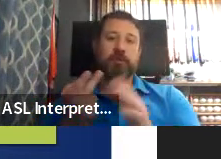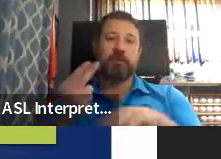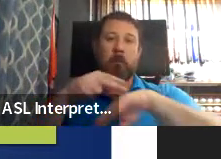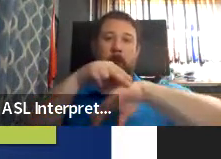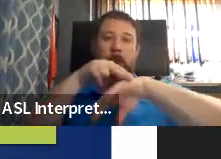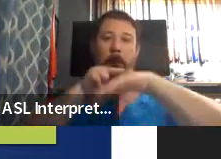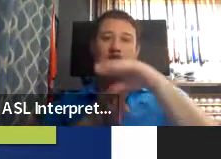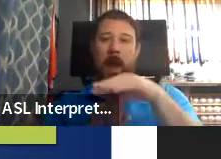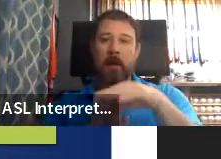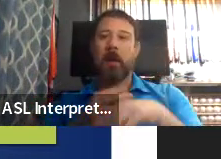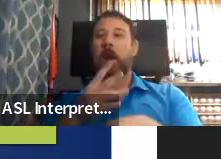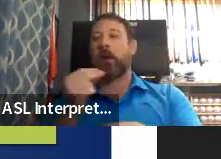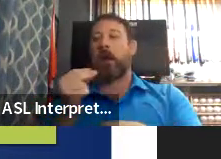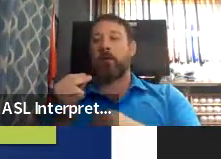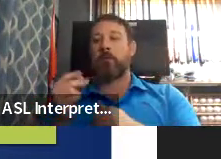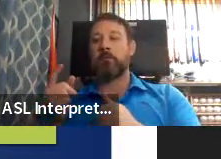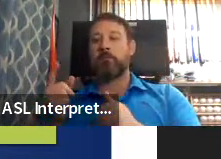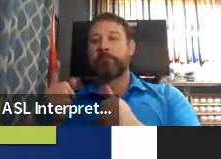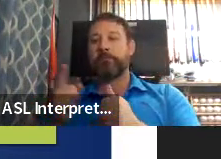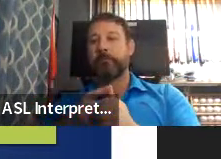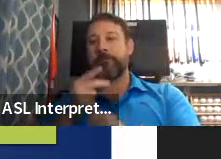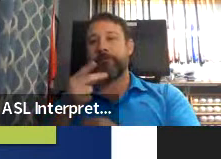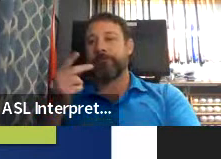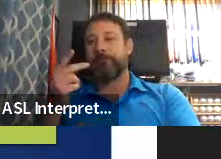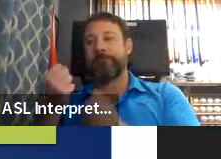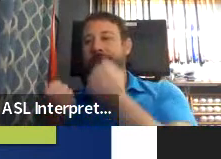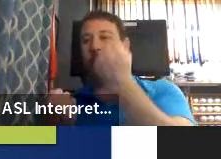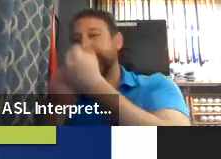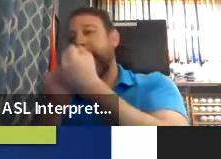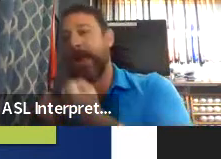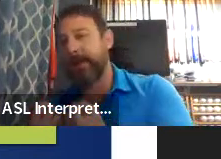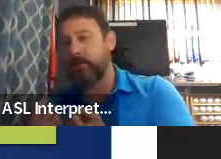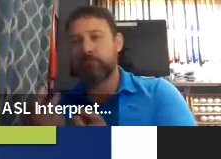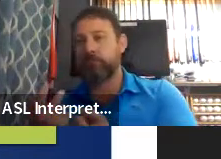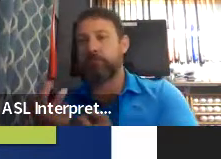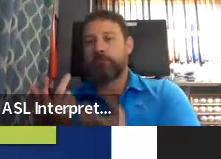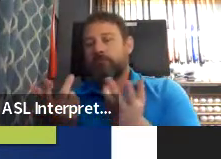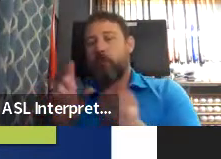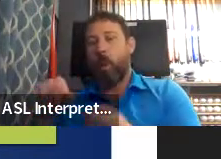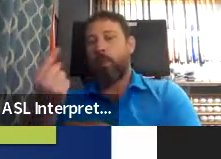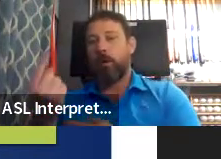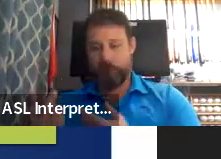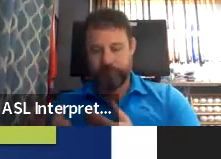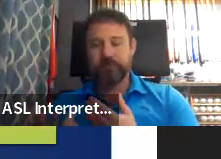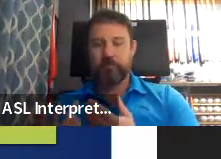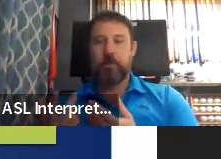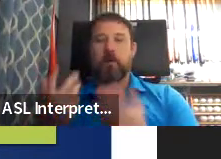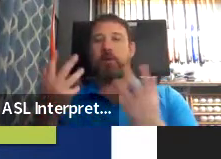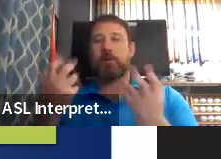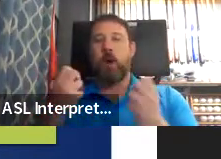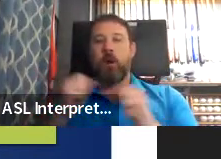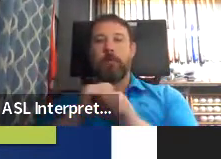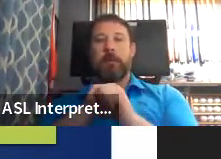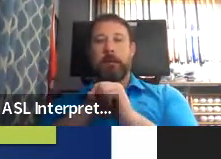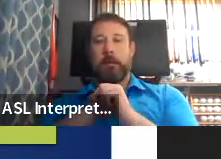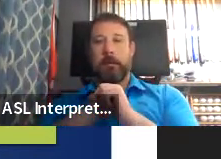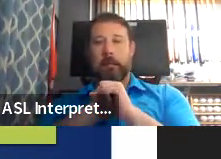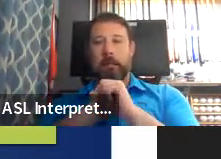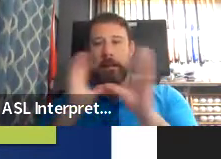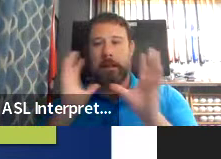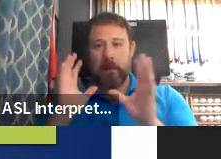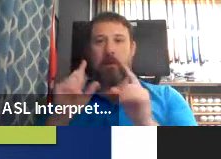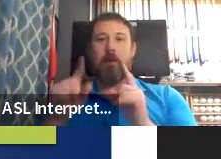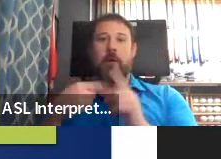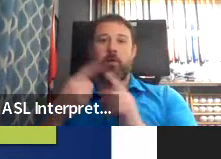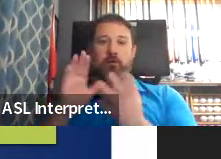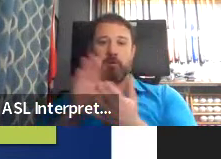and doing first aid. So the first thing I want to do is just to be really clear about what school